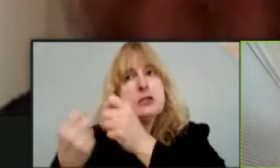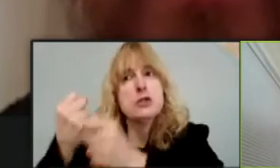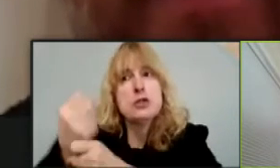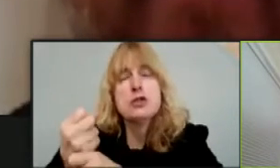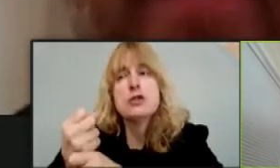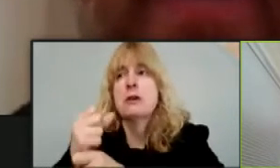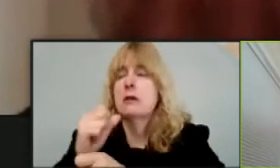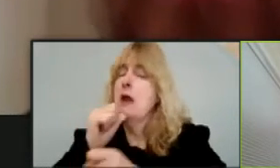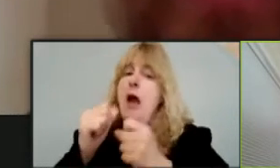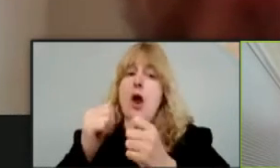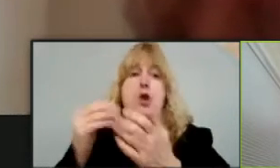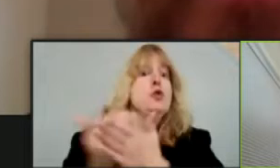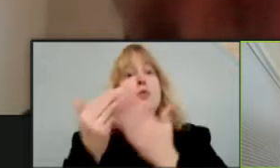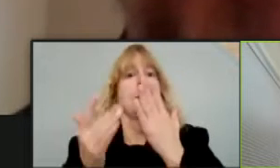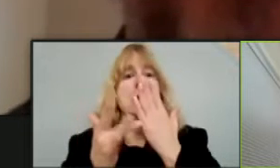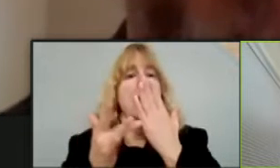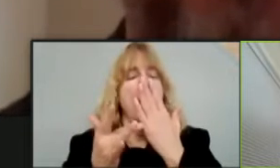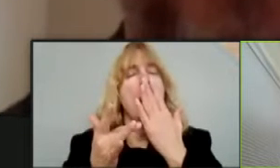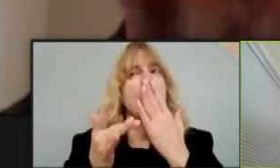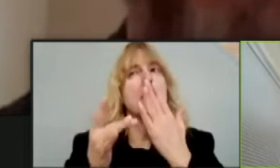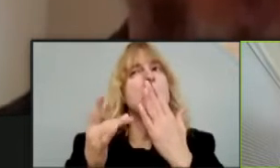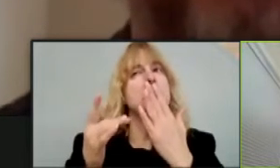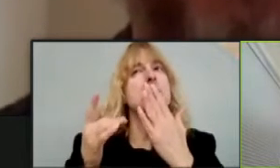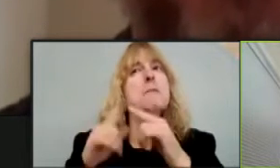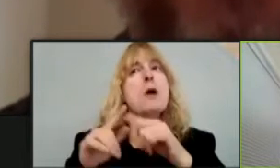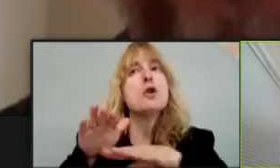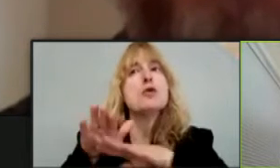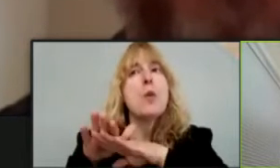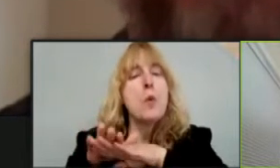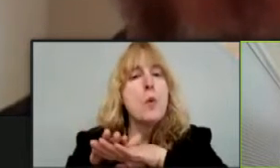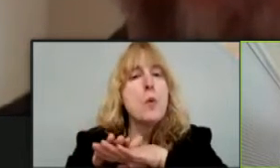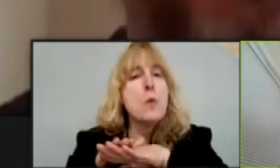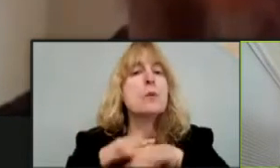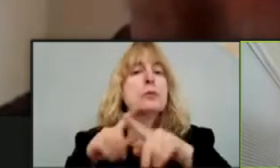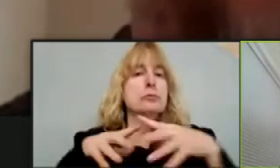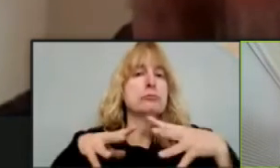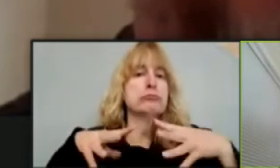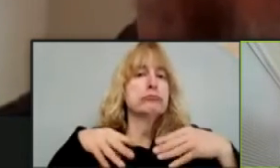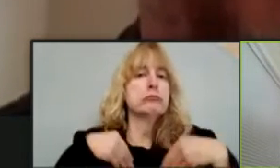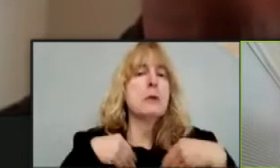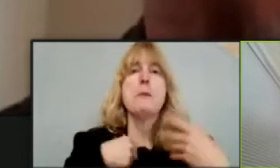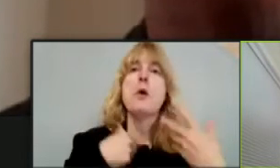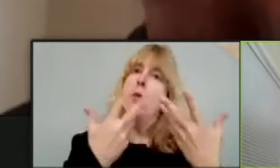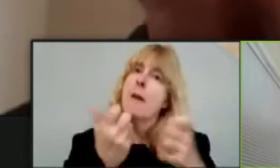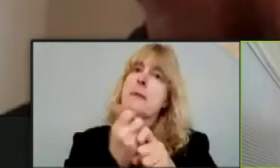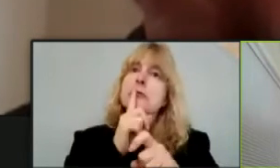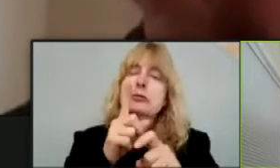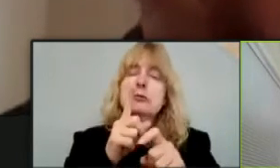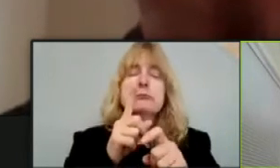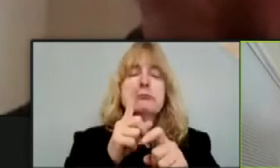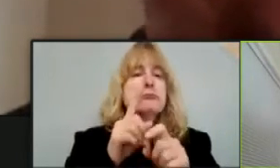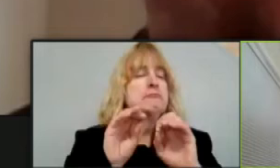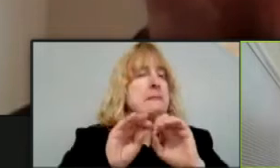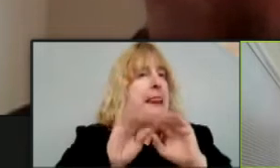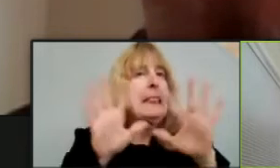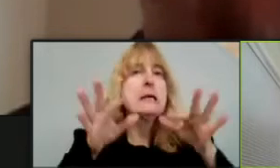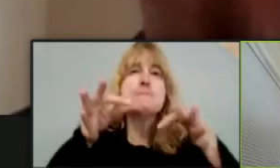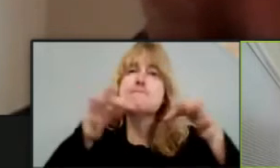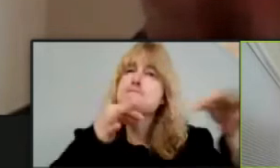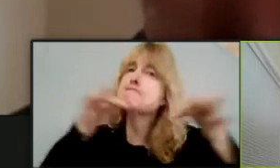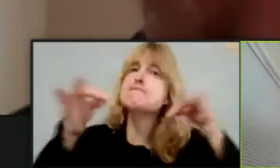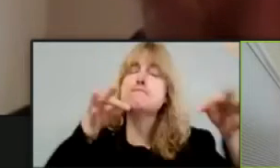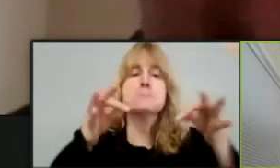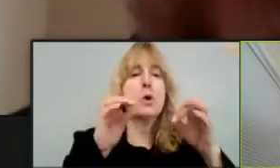new to us. We want to ensure that there's transparency and public trust in this vaccine. That's going to be really important